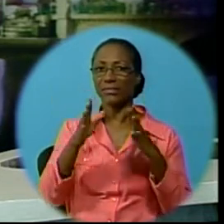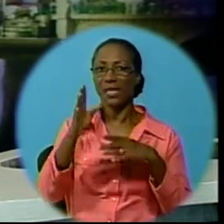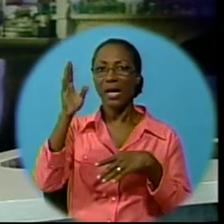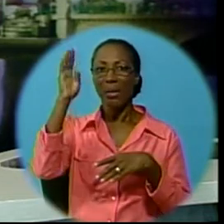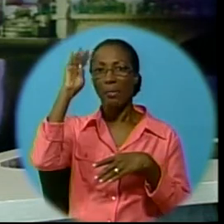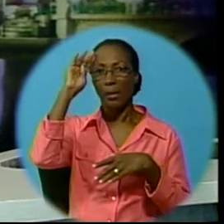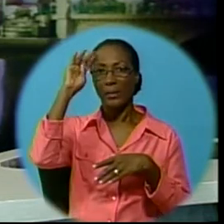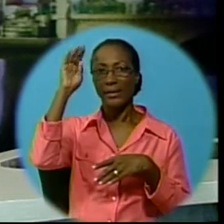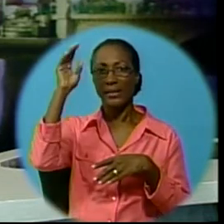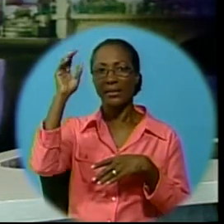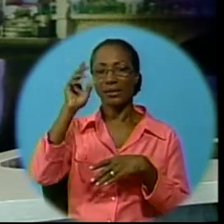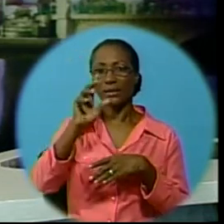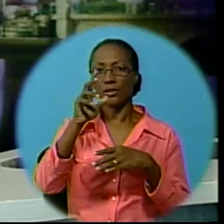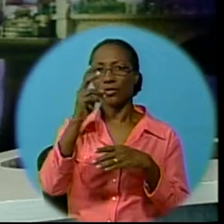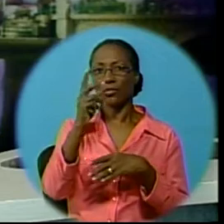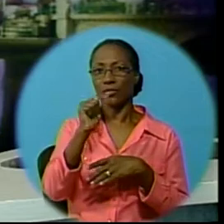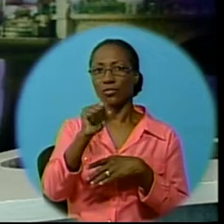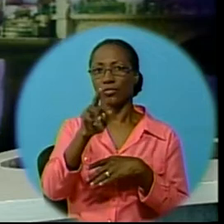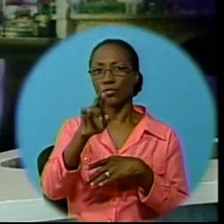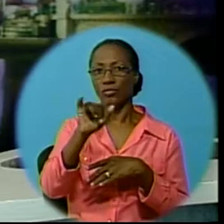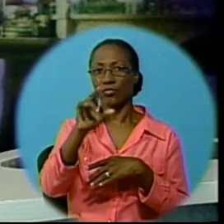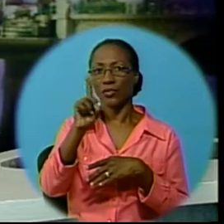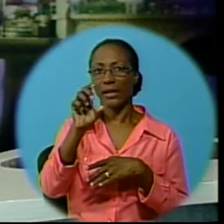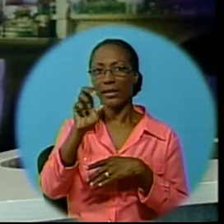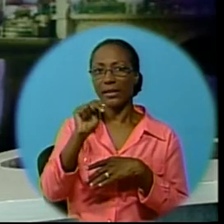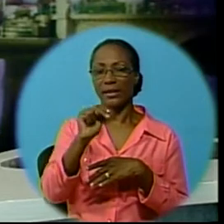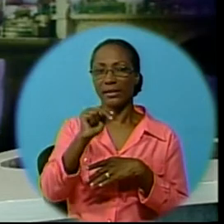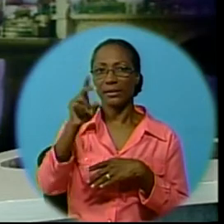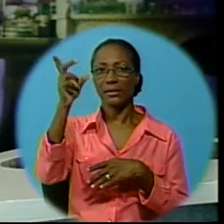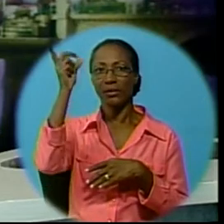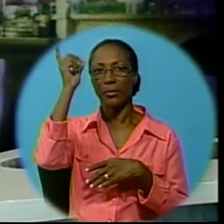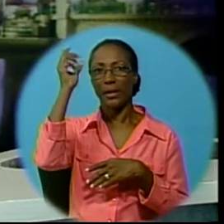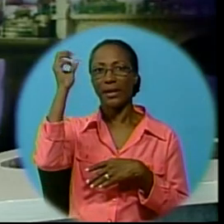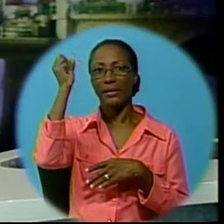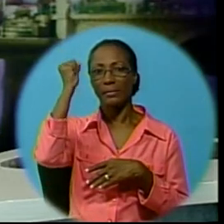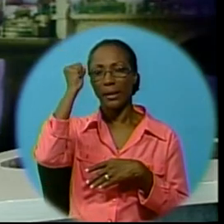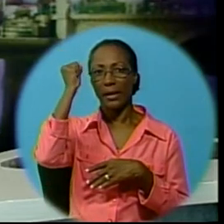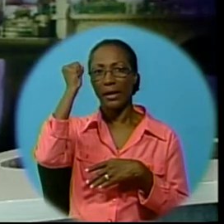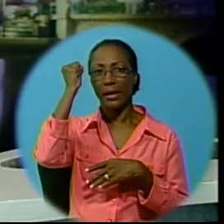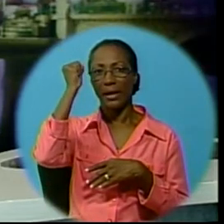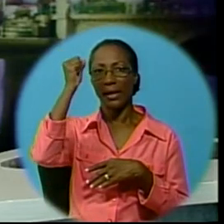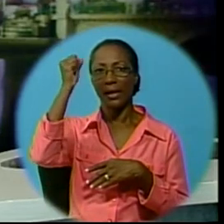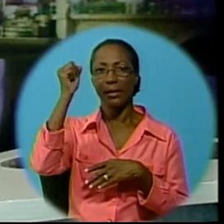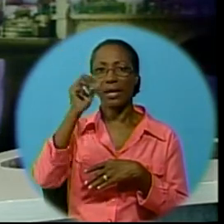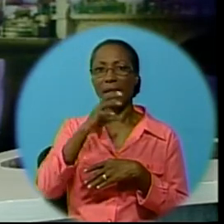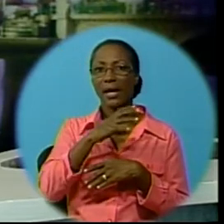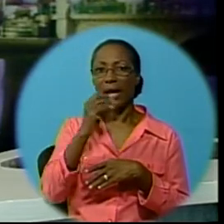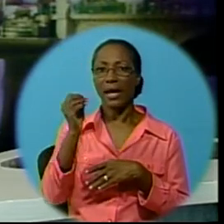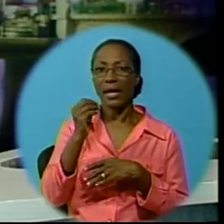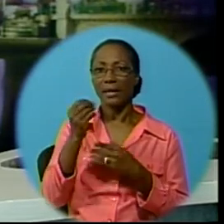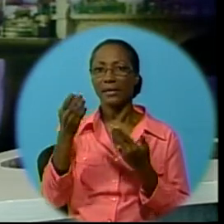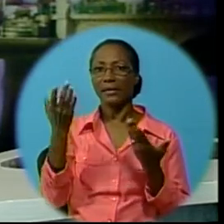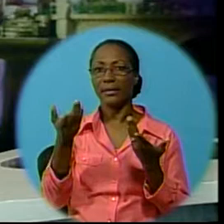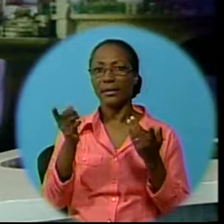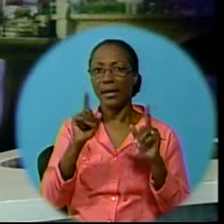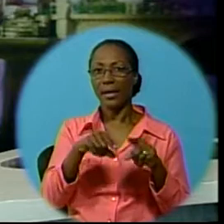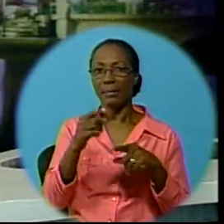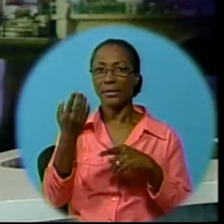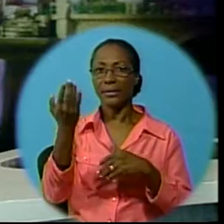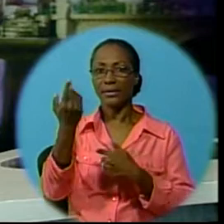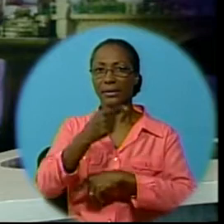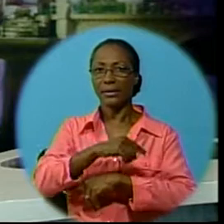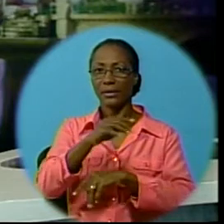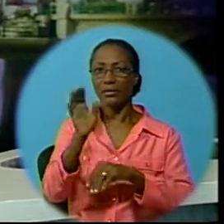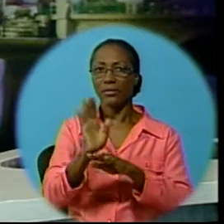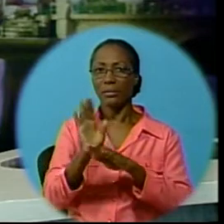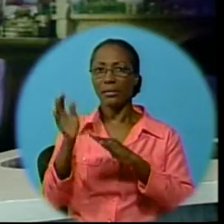Pollard, Shoaib Malik, Dwayne Smith and Ravi Rampal for the coming season after today's Caribbean Premier League draft in Jamaica. International